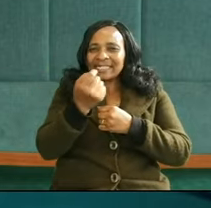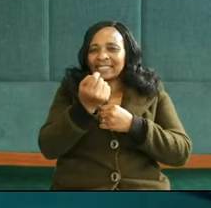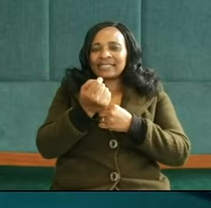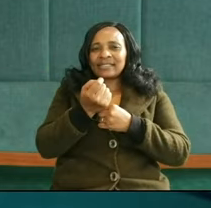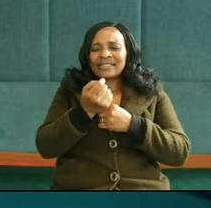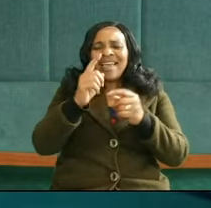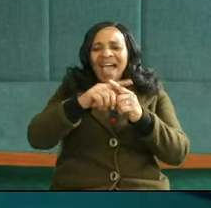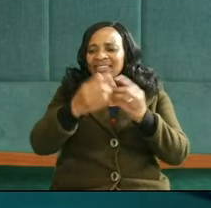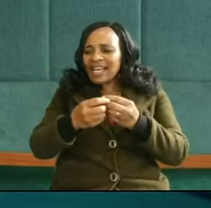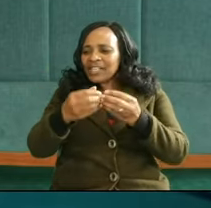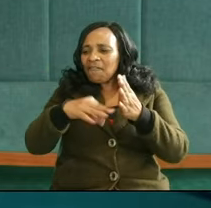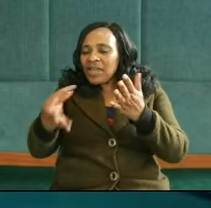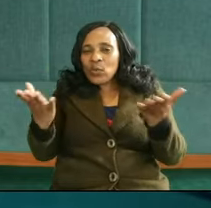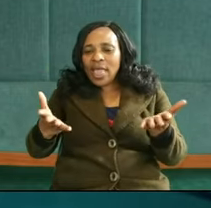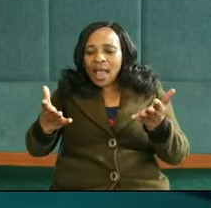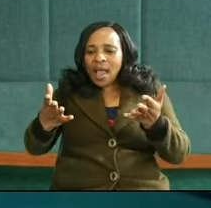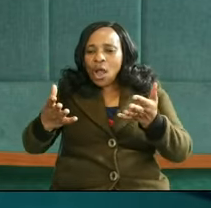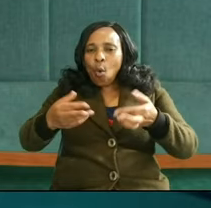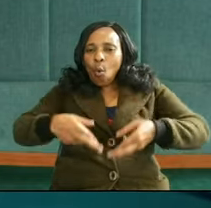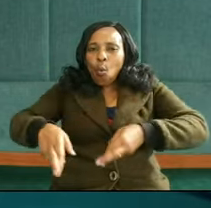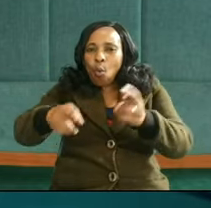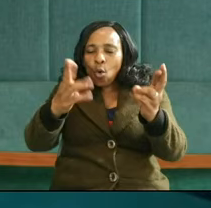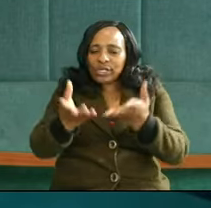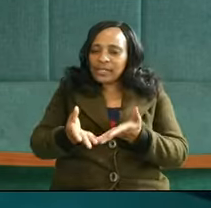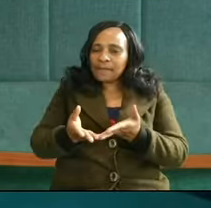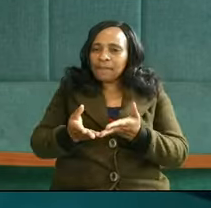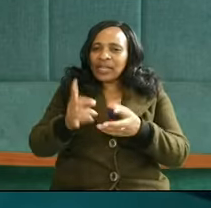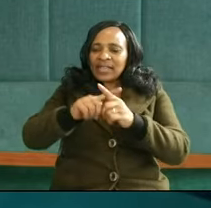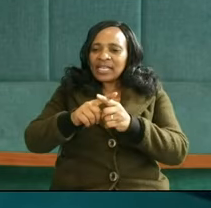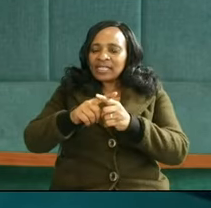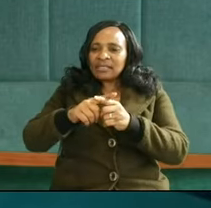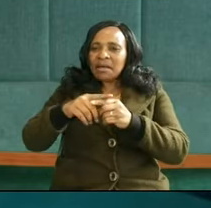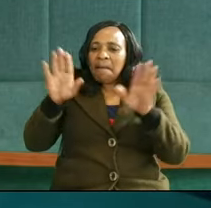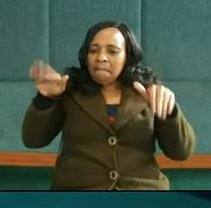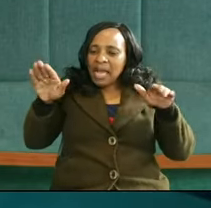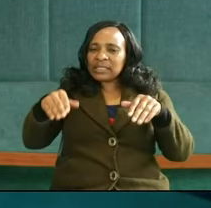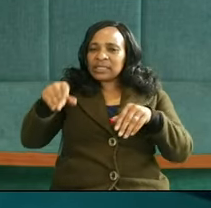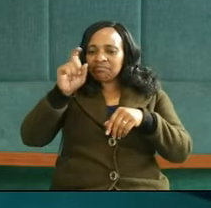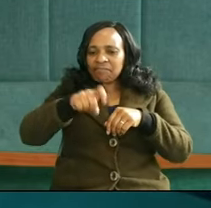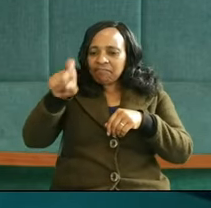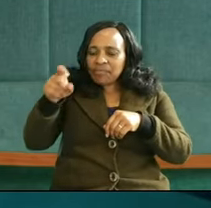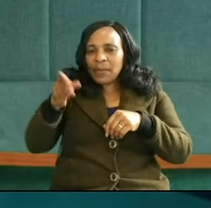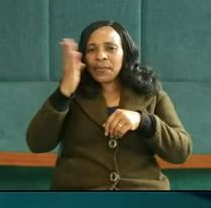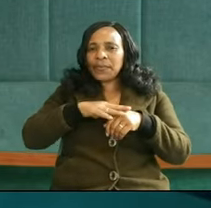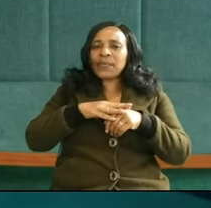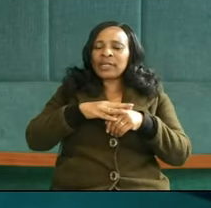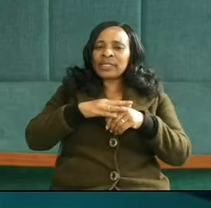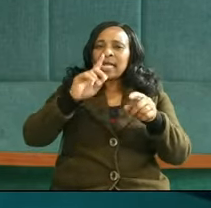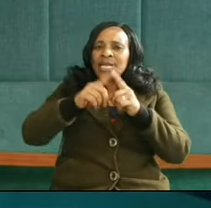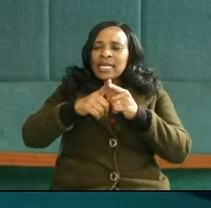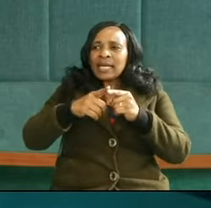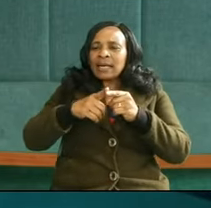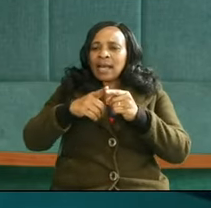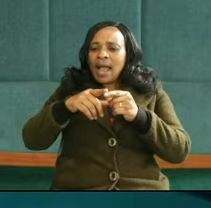the road, and they were picked by the birds of the air. Others fell among